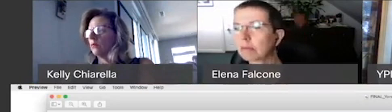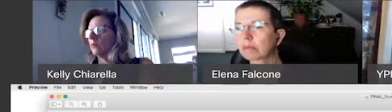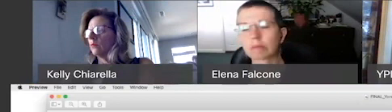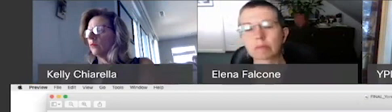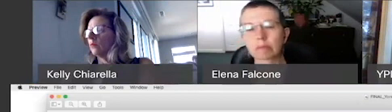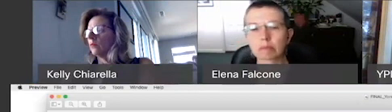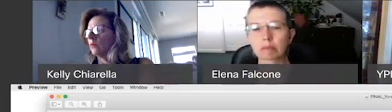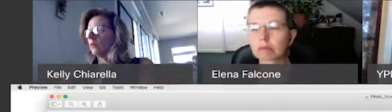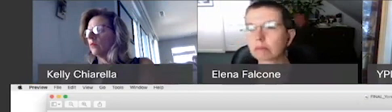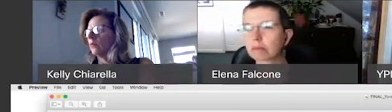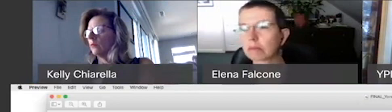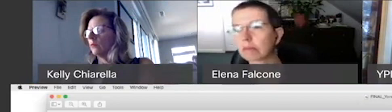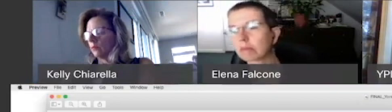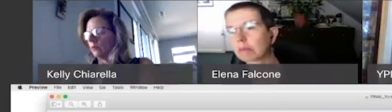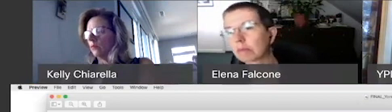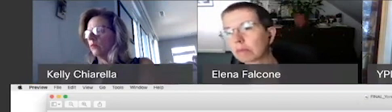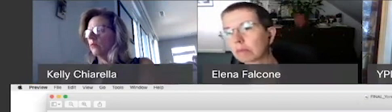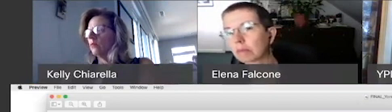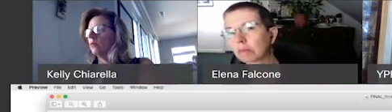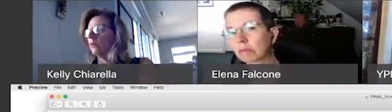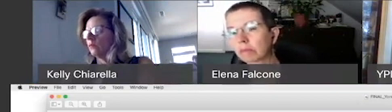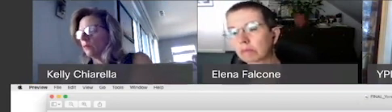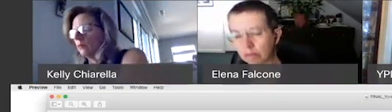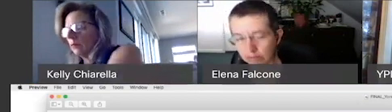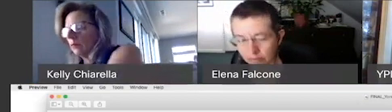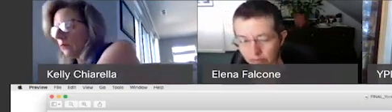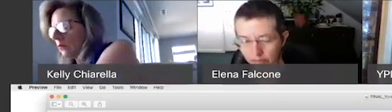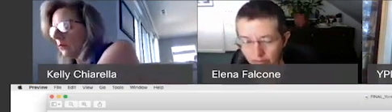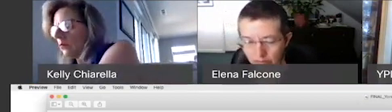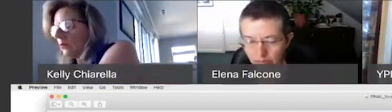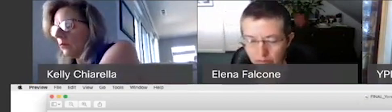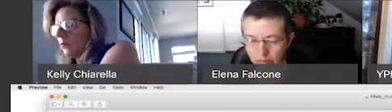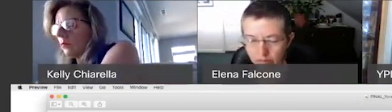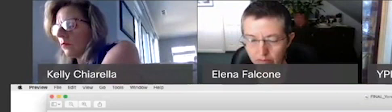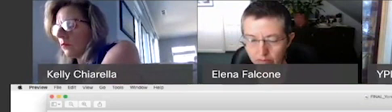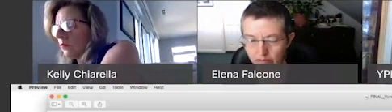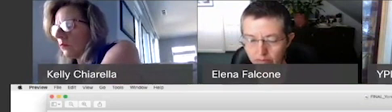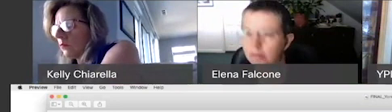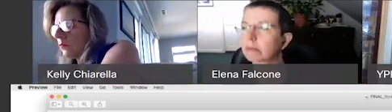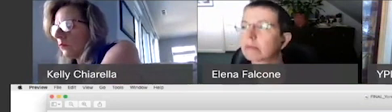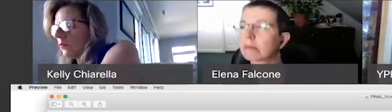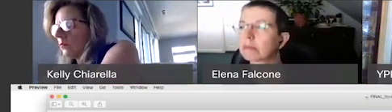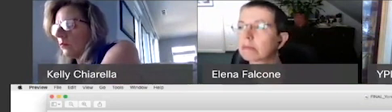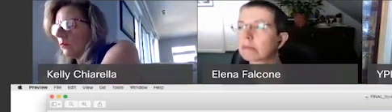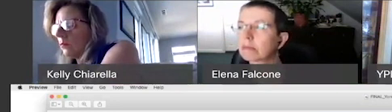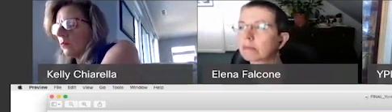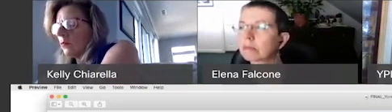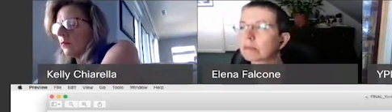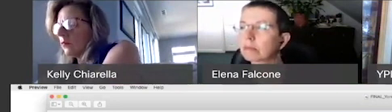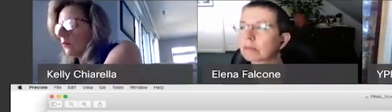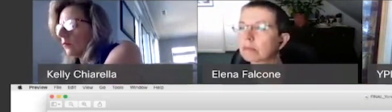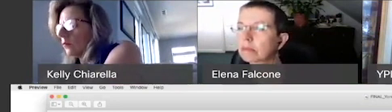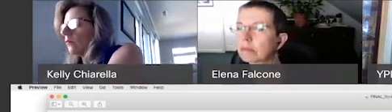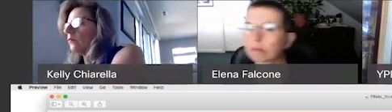Any letter you send us is fine. It doesn't have to be on a complaint form. Just tell us what your problem is and we'll do our best to help you. I want to conclude